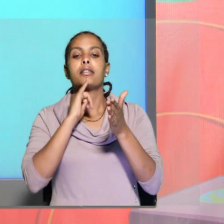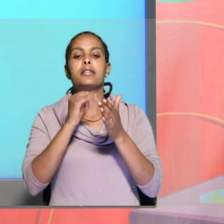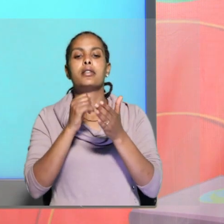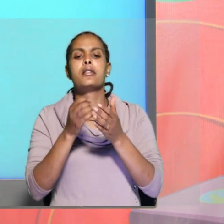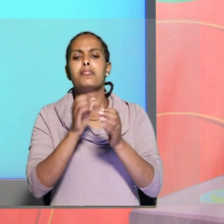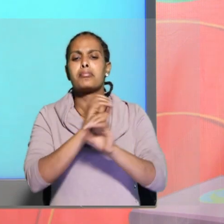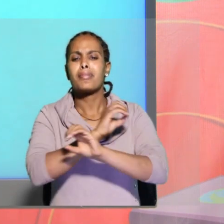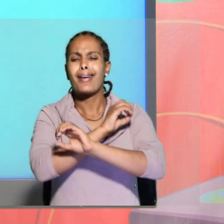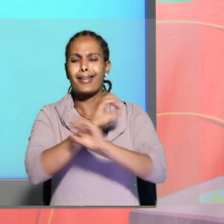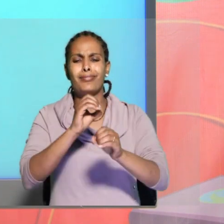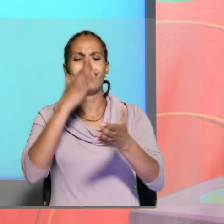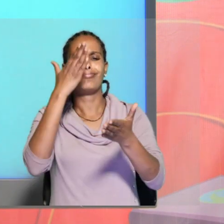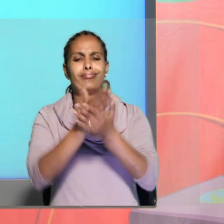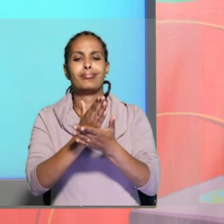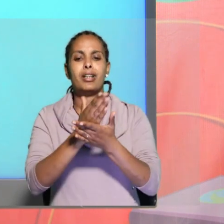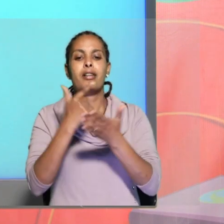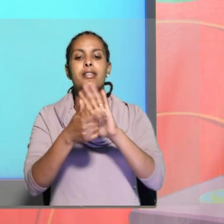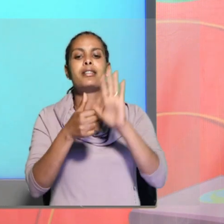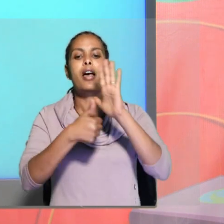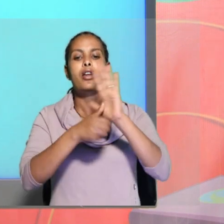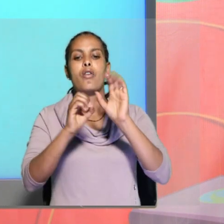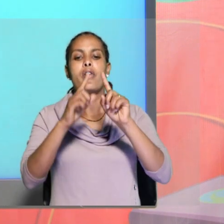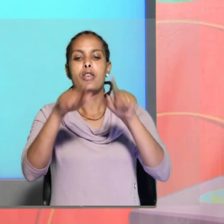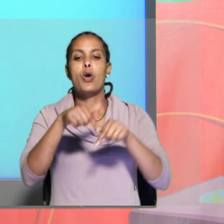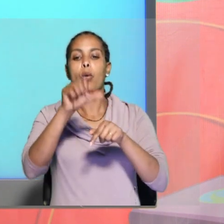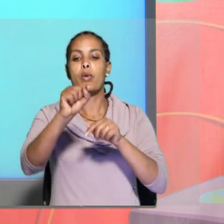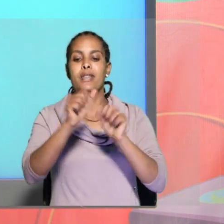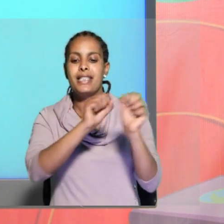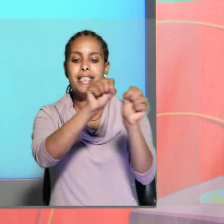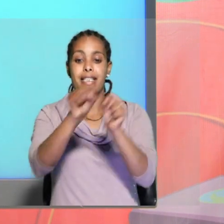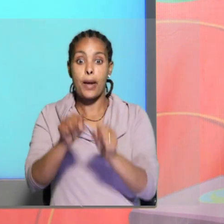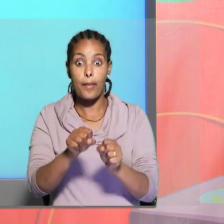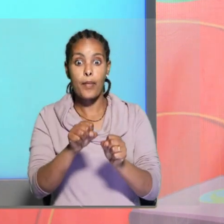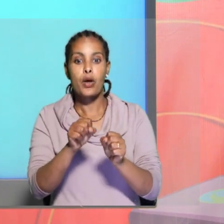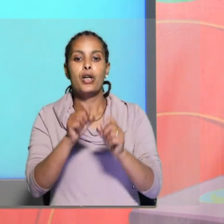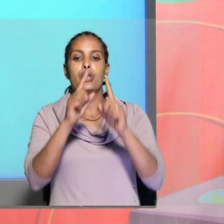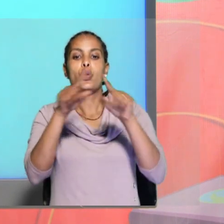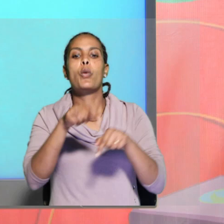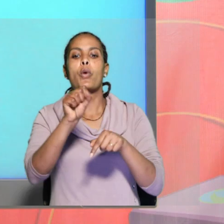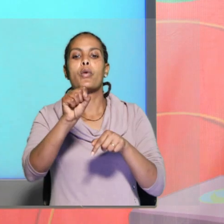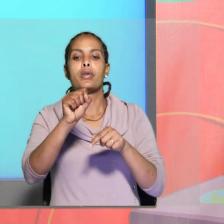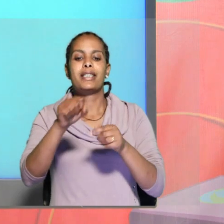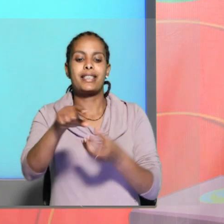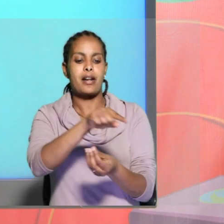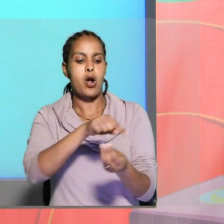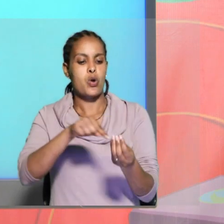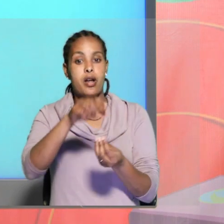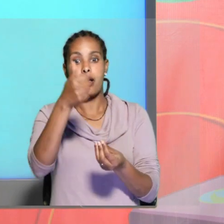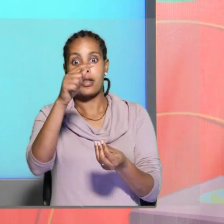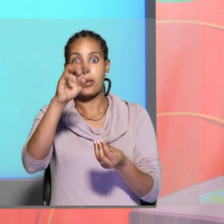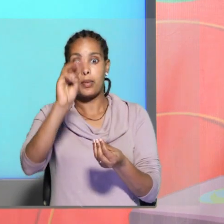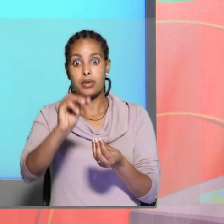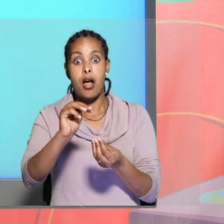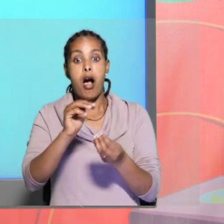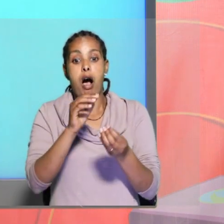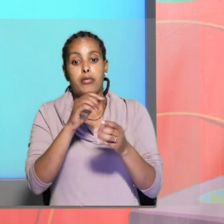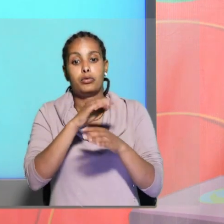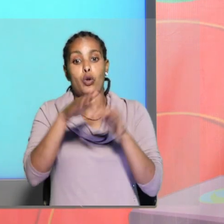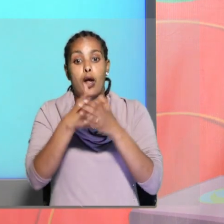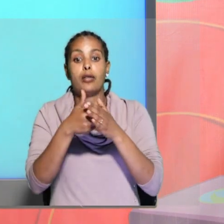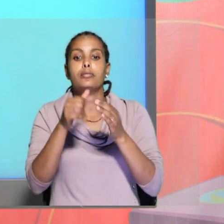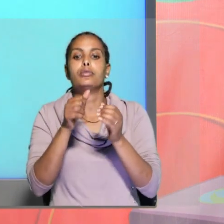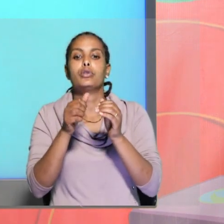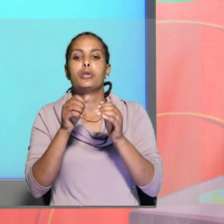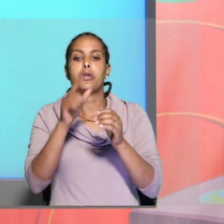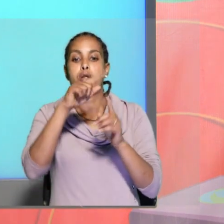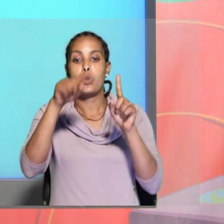is no cut criteria for the sign of entropy of the system and entropy of the surrounding, as long as total entropy